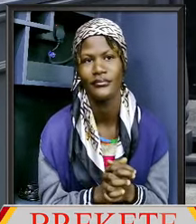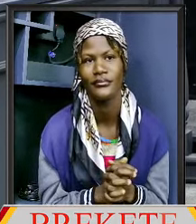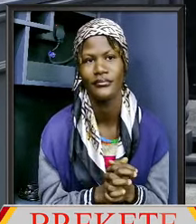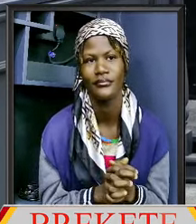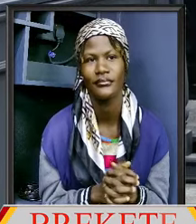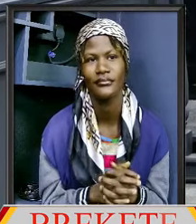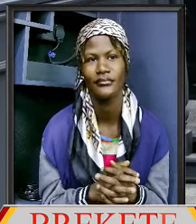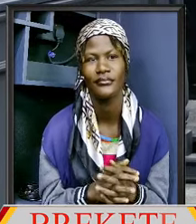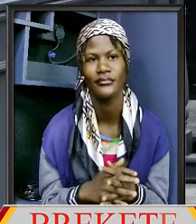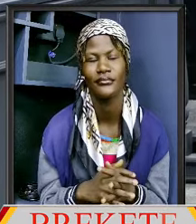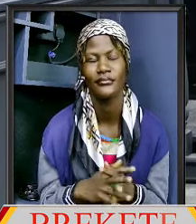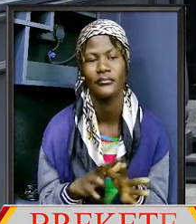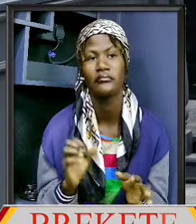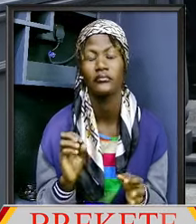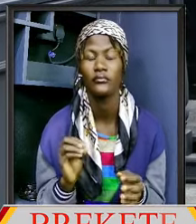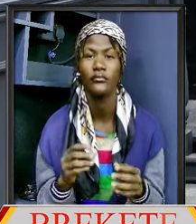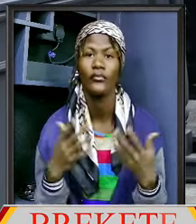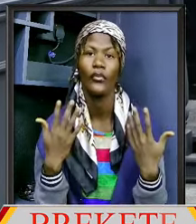so